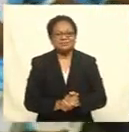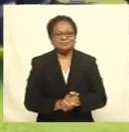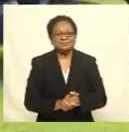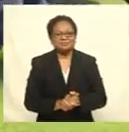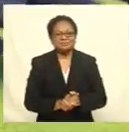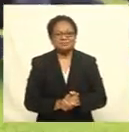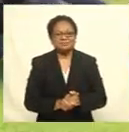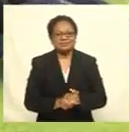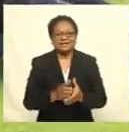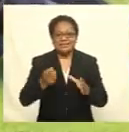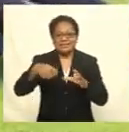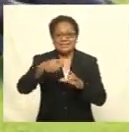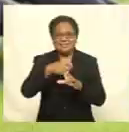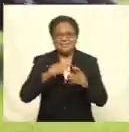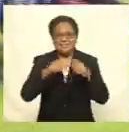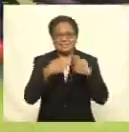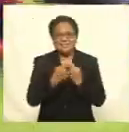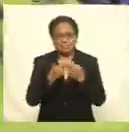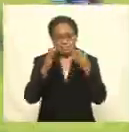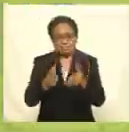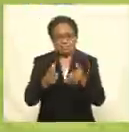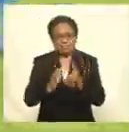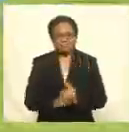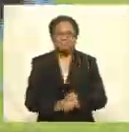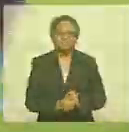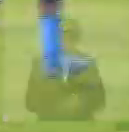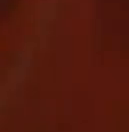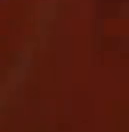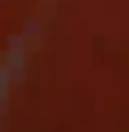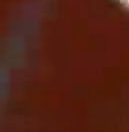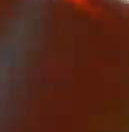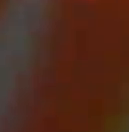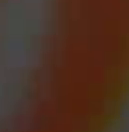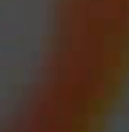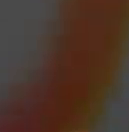And skipper champs remain focused. This and more coming up.